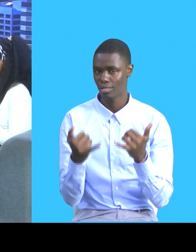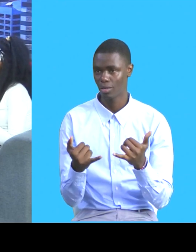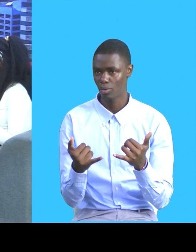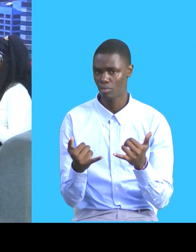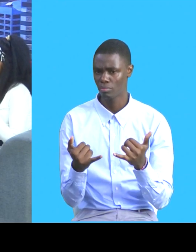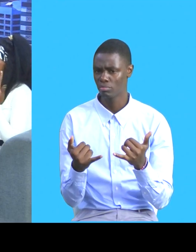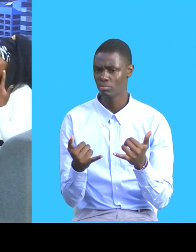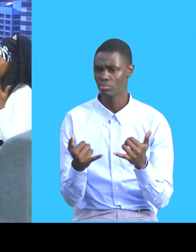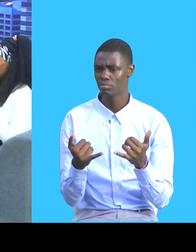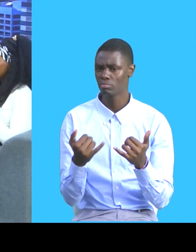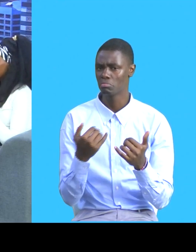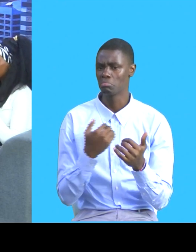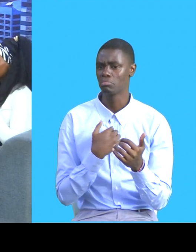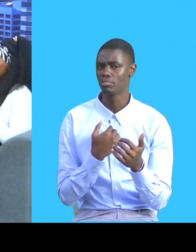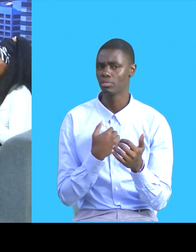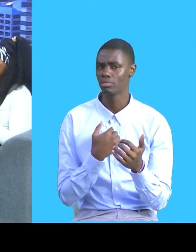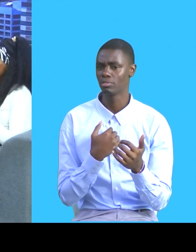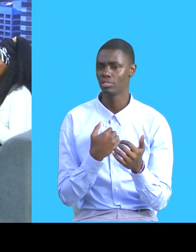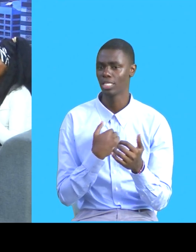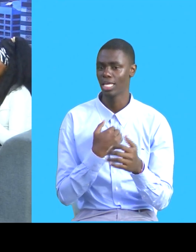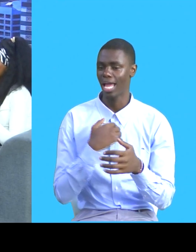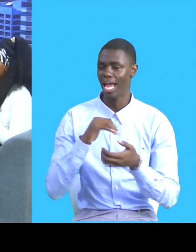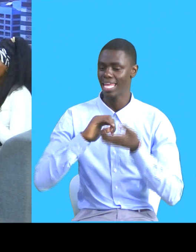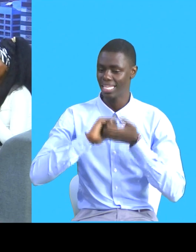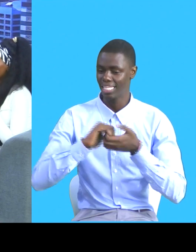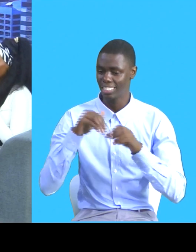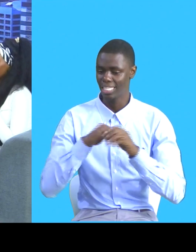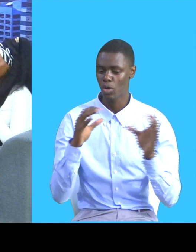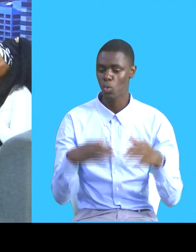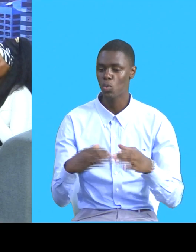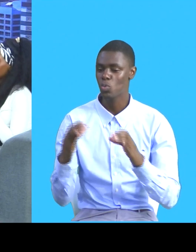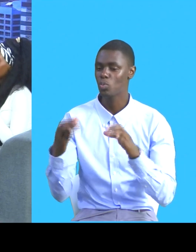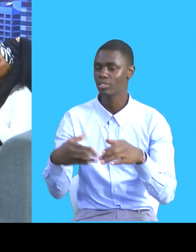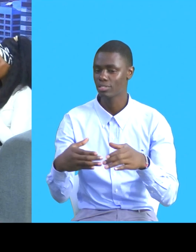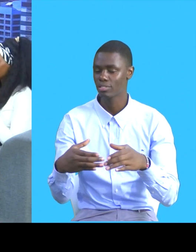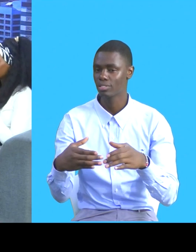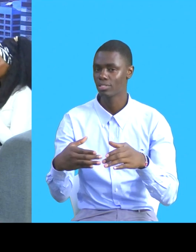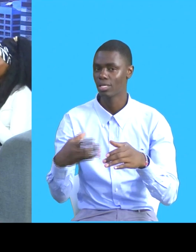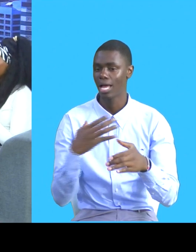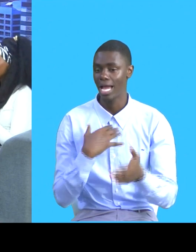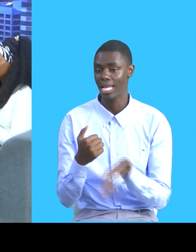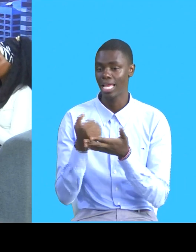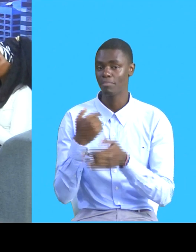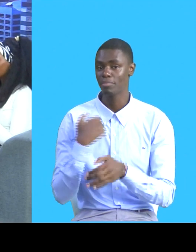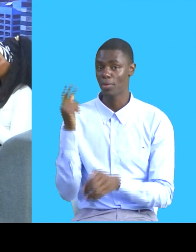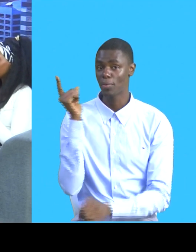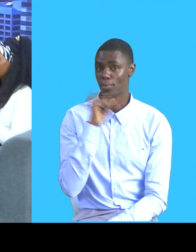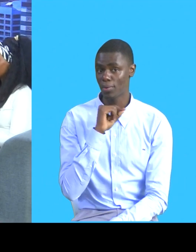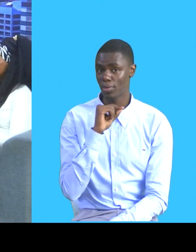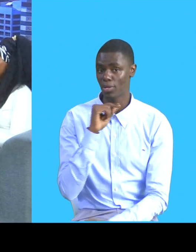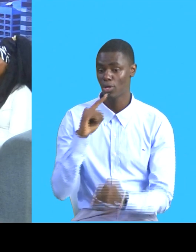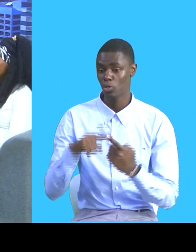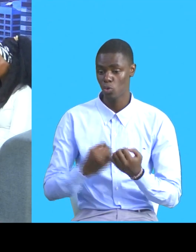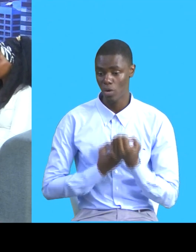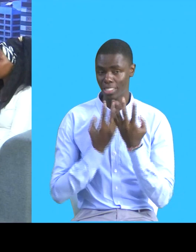that's when I got to get engaged in groups, and it has helped me now to